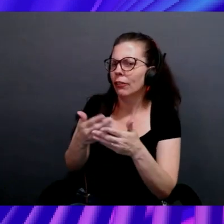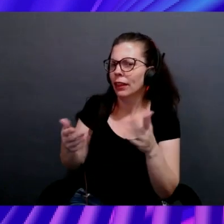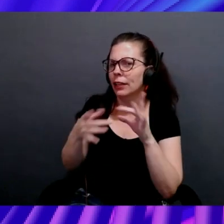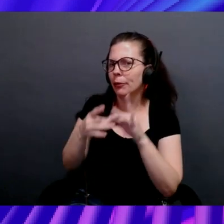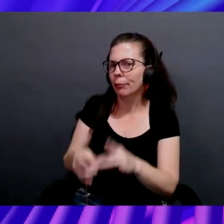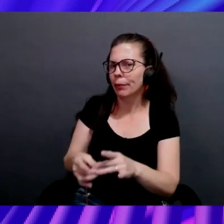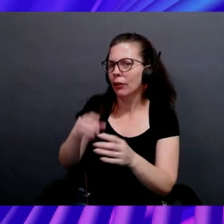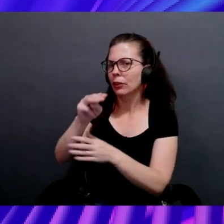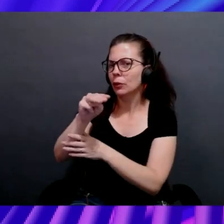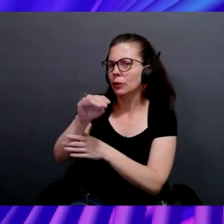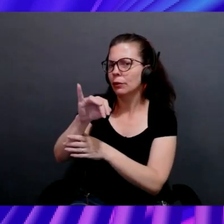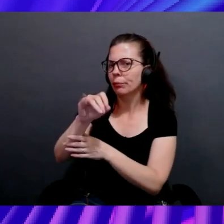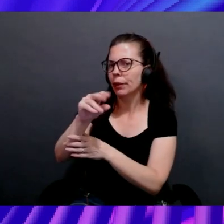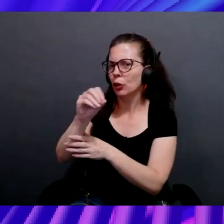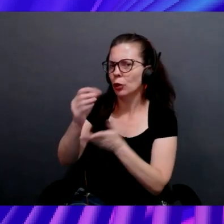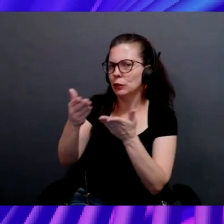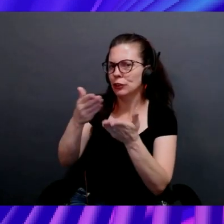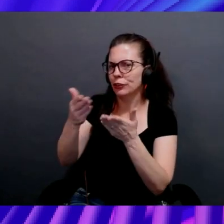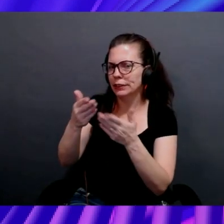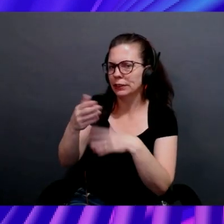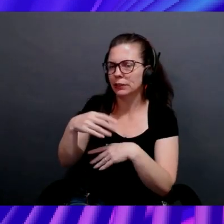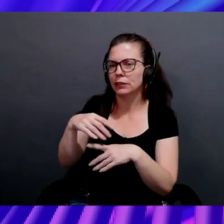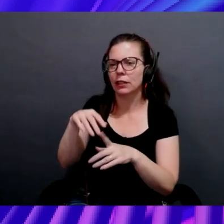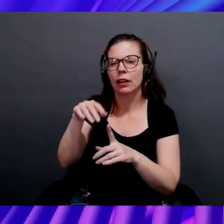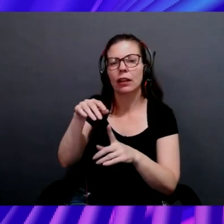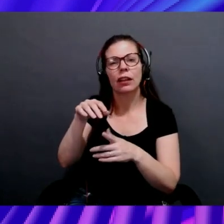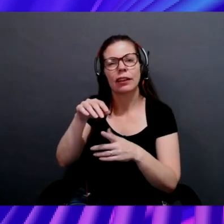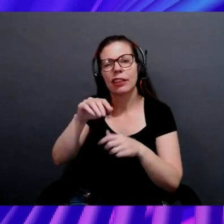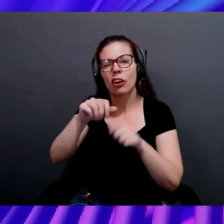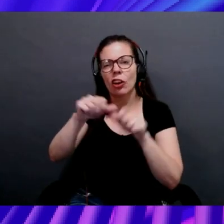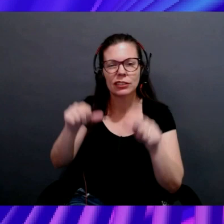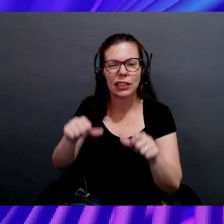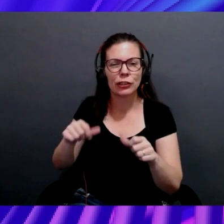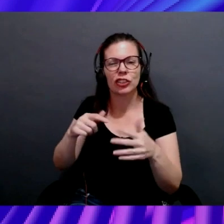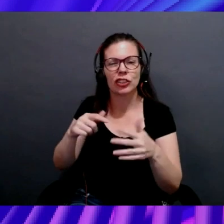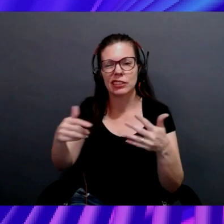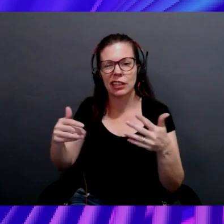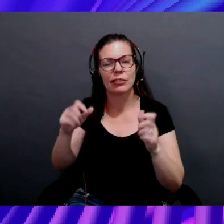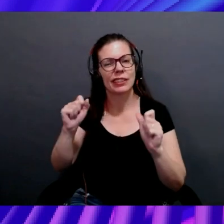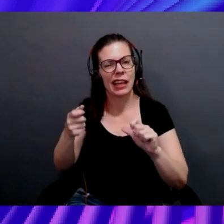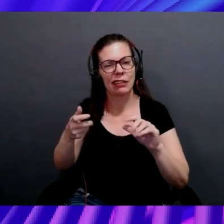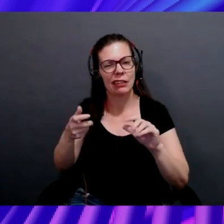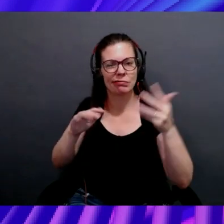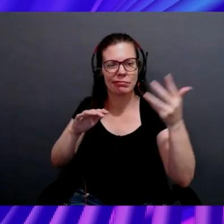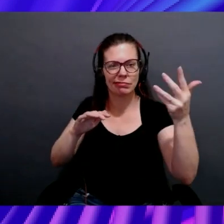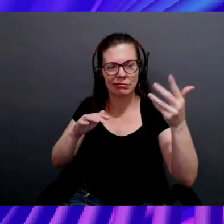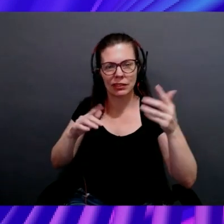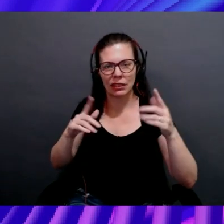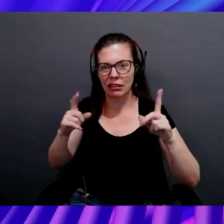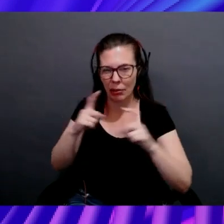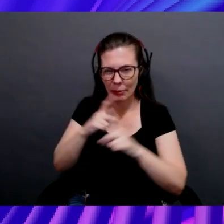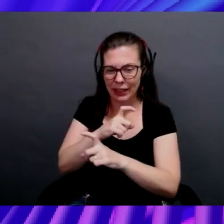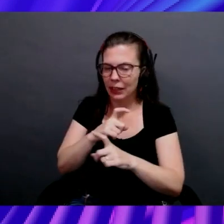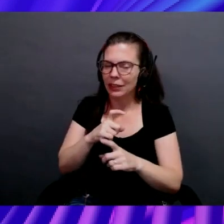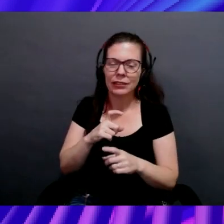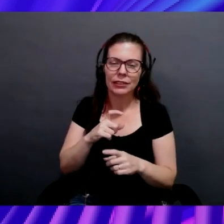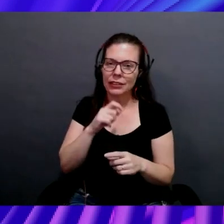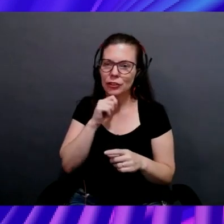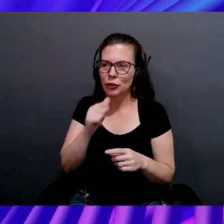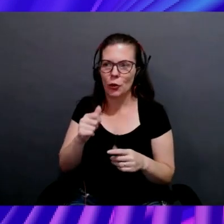microservice, for example, microservice architecture, is things can get kind of cattywampus, where you don't really know